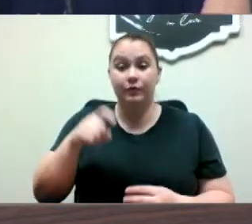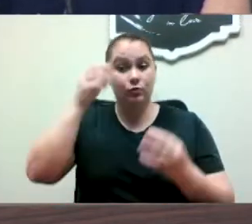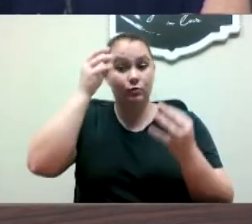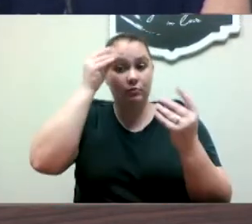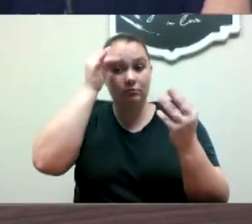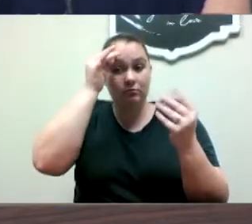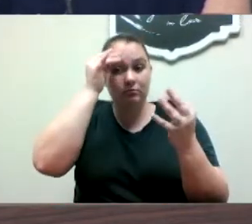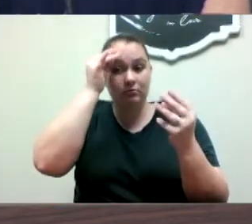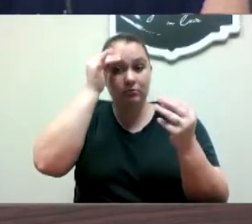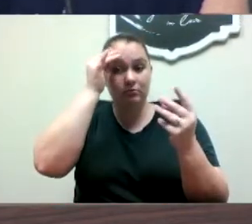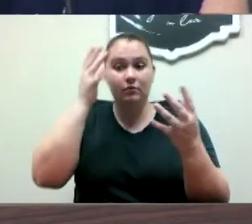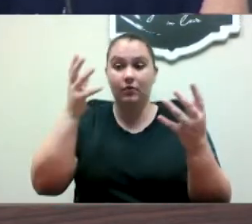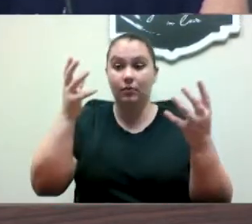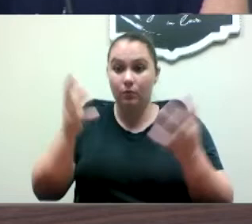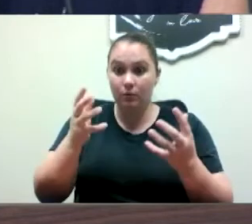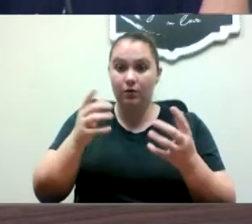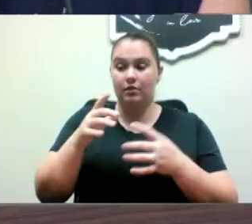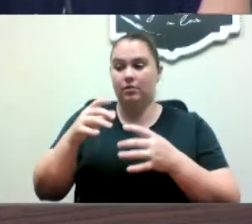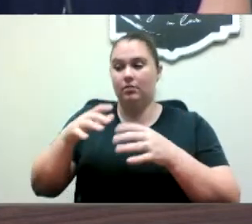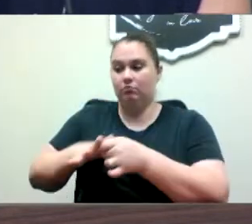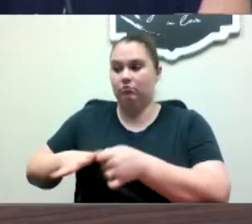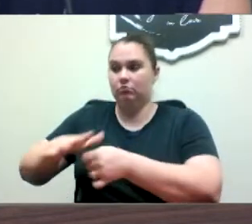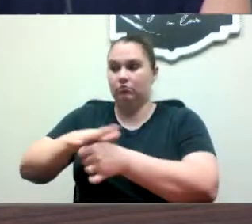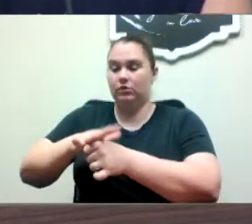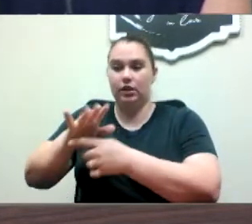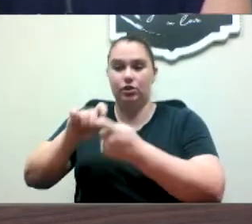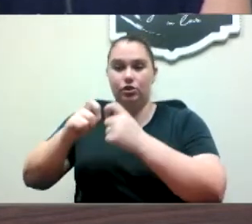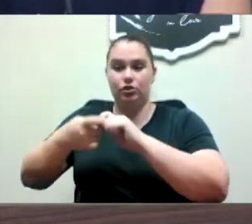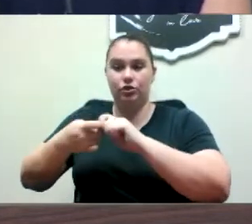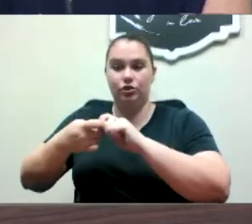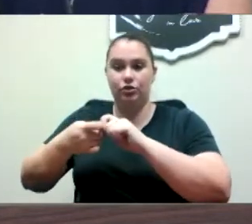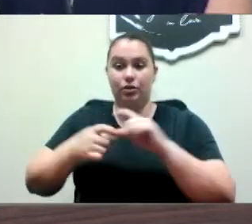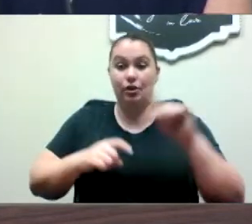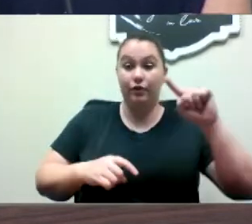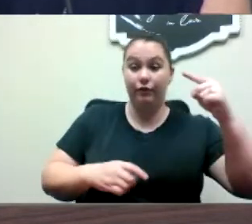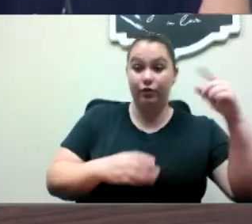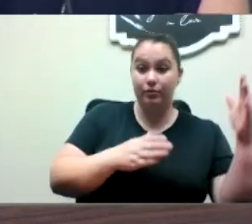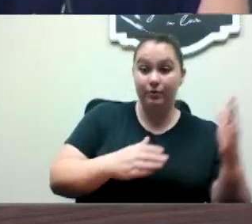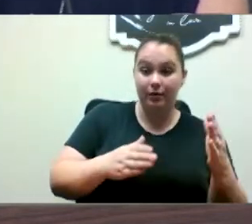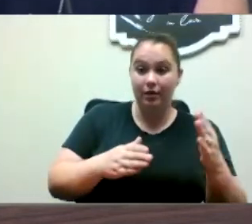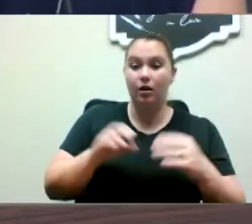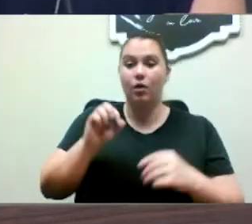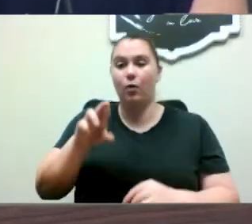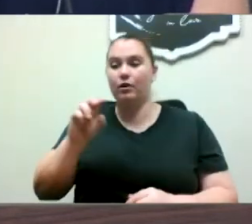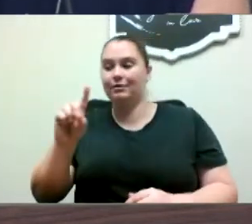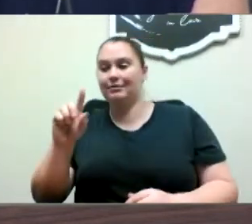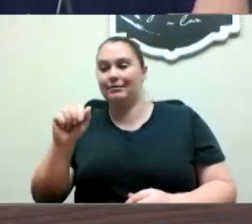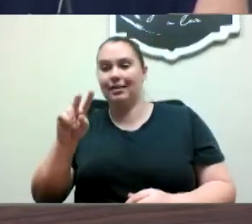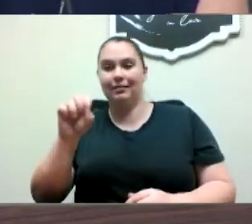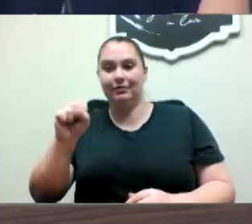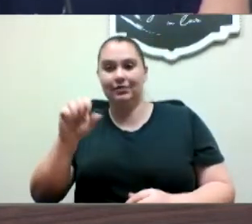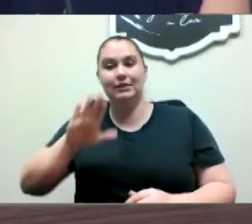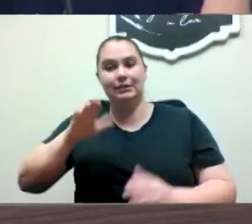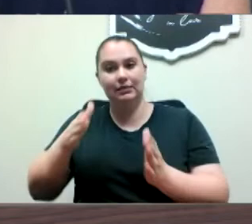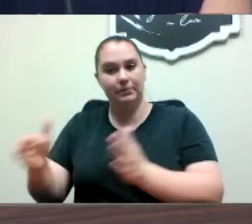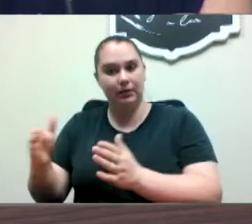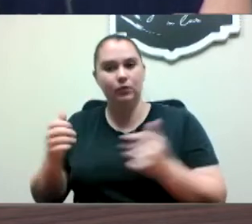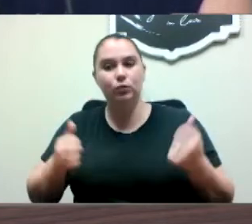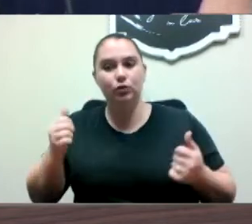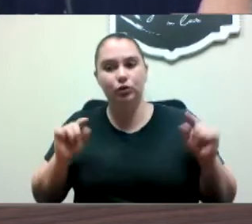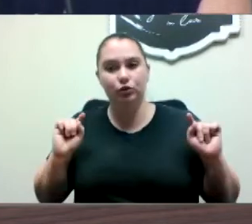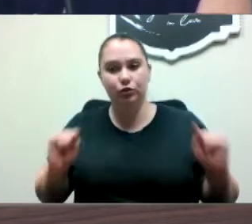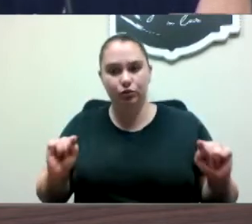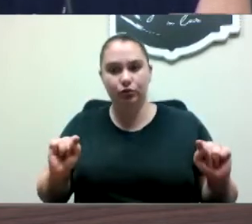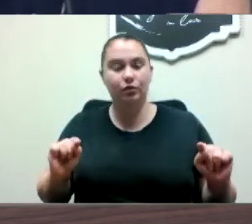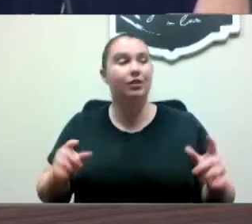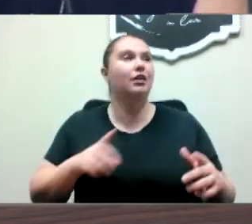original plan with these precinct changes or Davis' plan with the precinct changes. Well, and again, the first